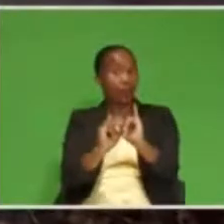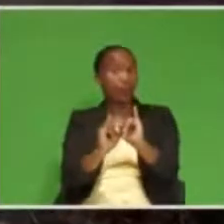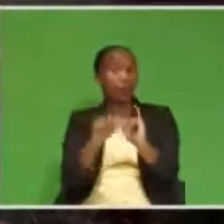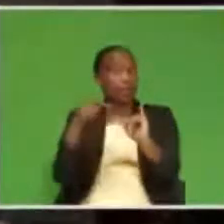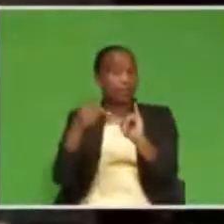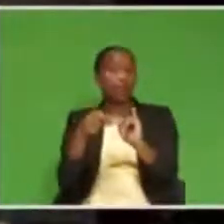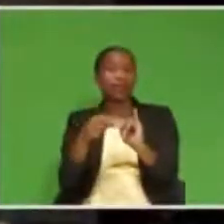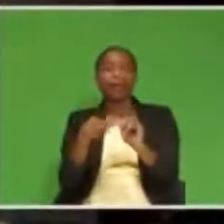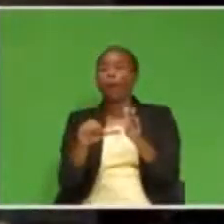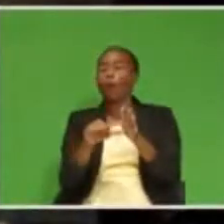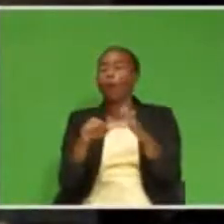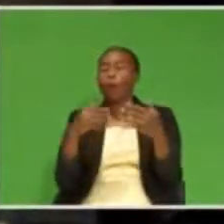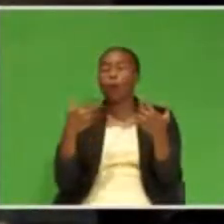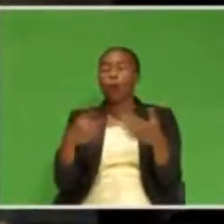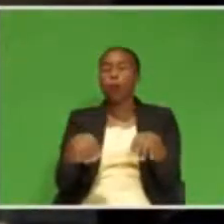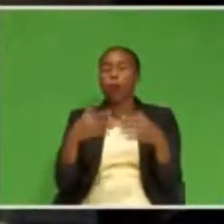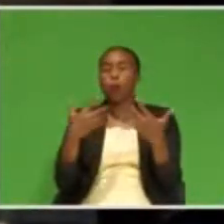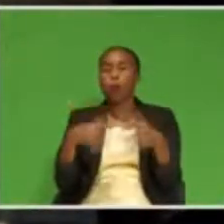an important